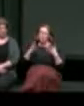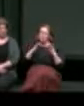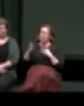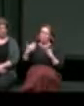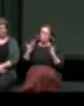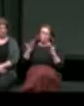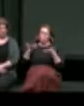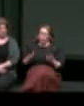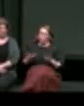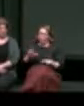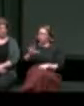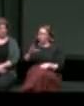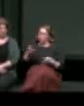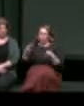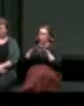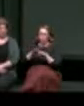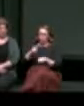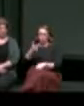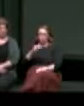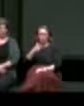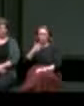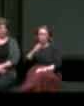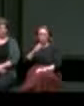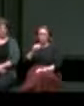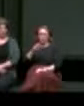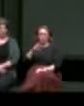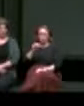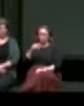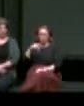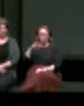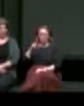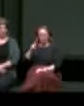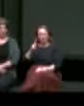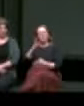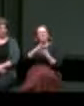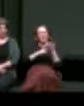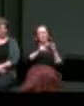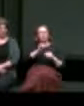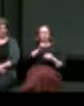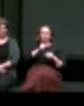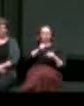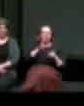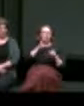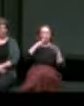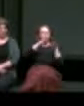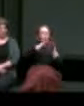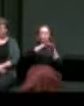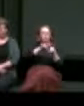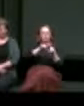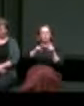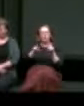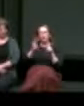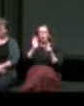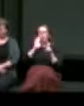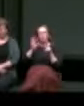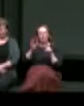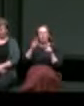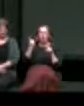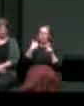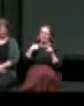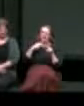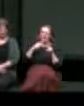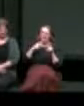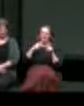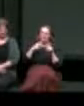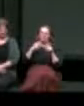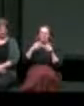Park, although we are closing portions of the trail as we work on it. So those will be, there will always be updates on our website for